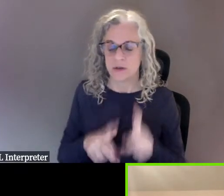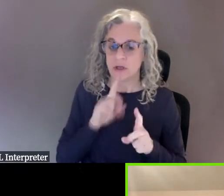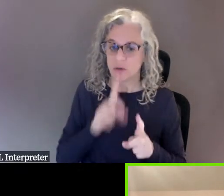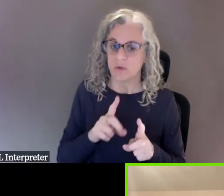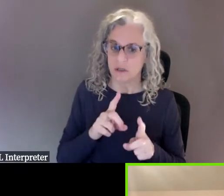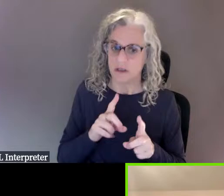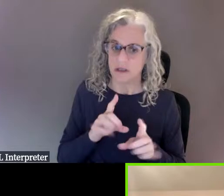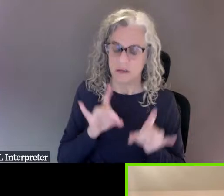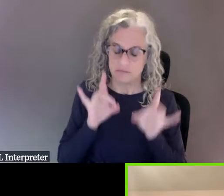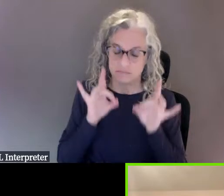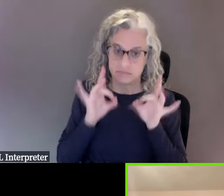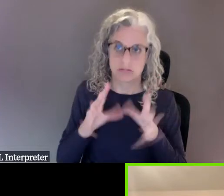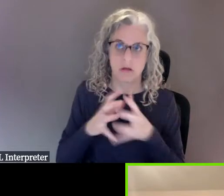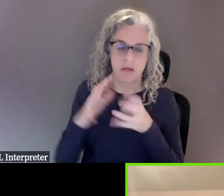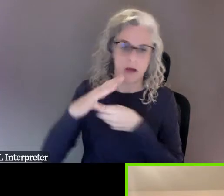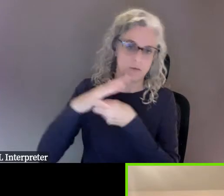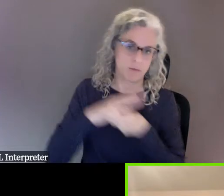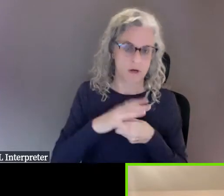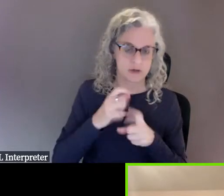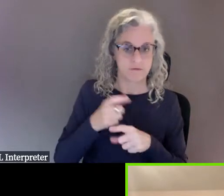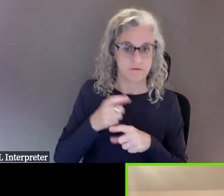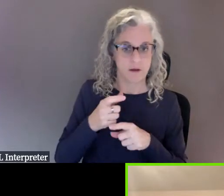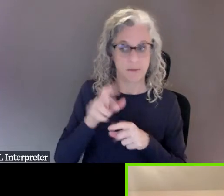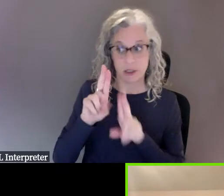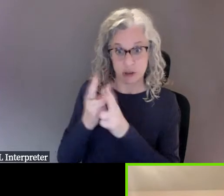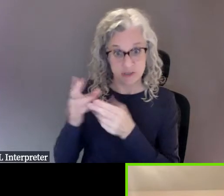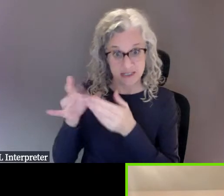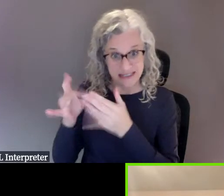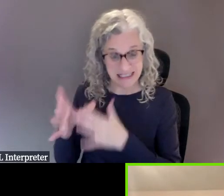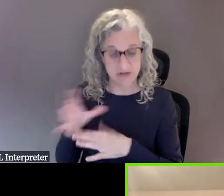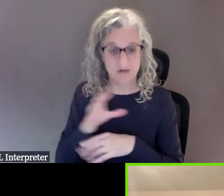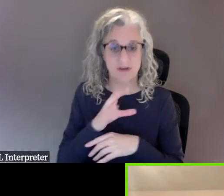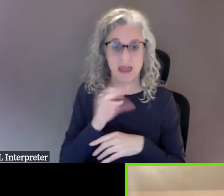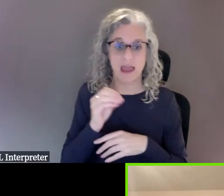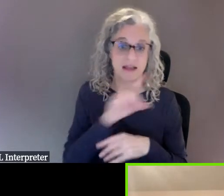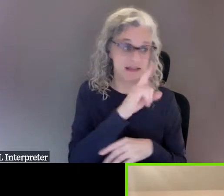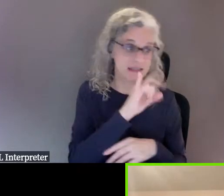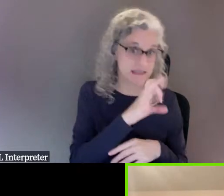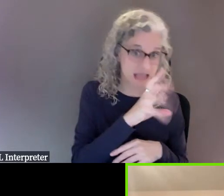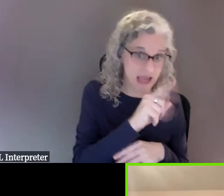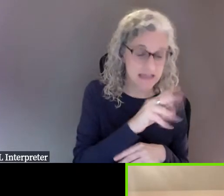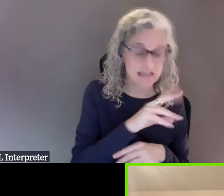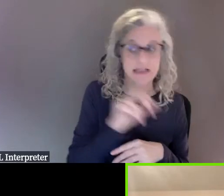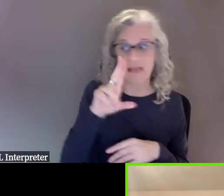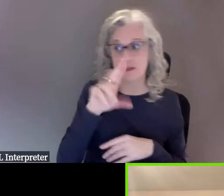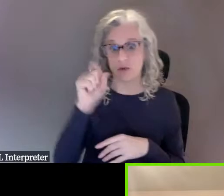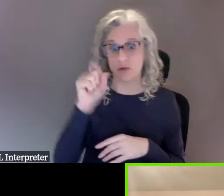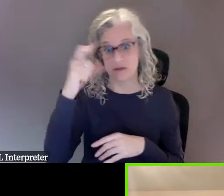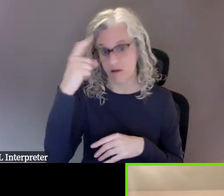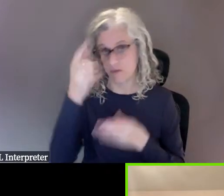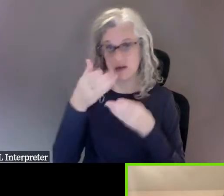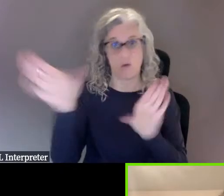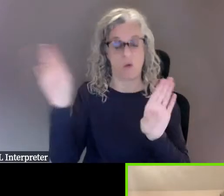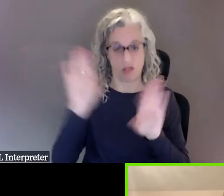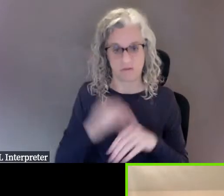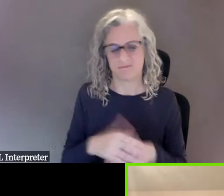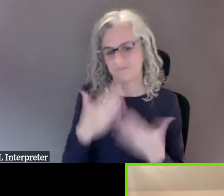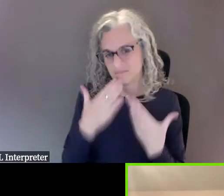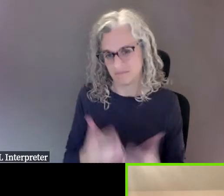of repression from both our union leaders and, Zionists and the US government at large. Thank you